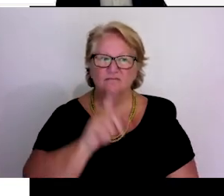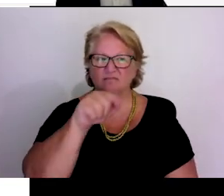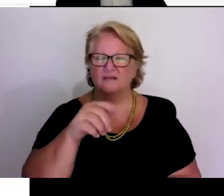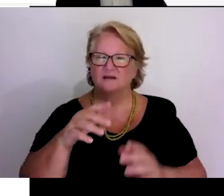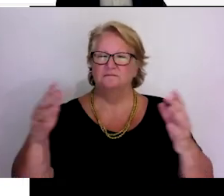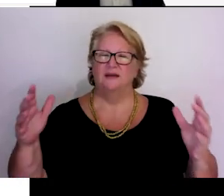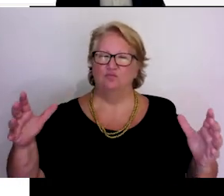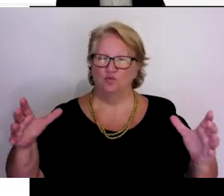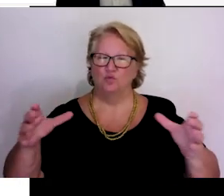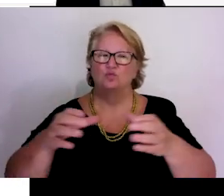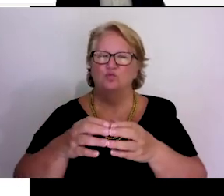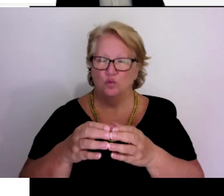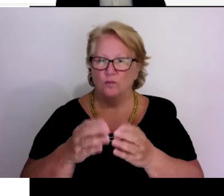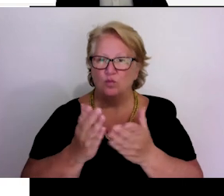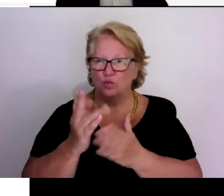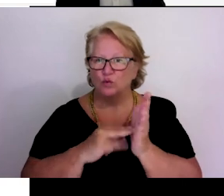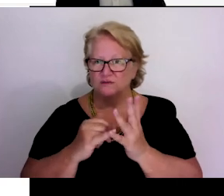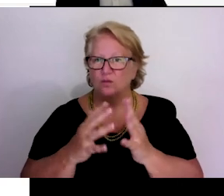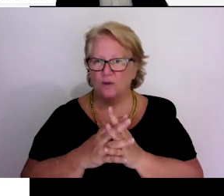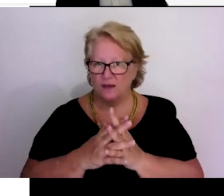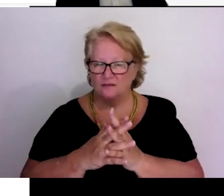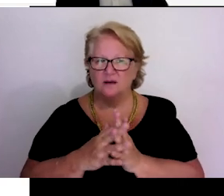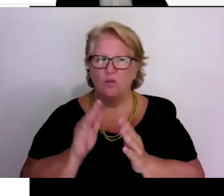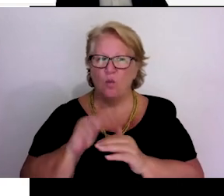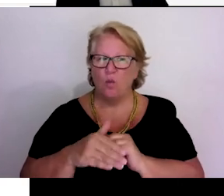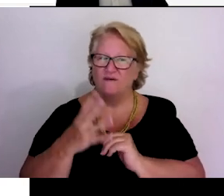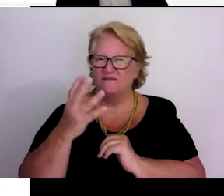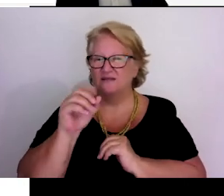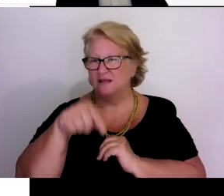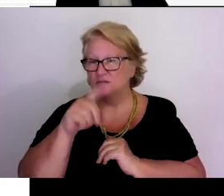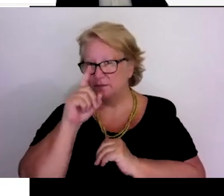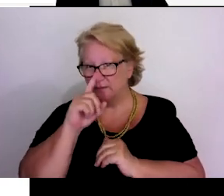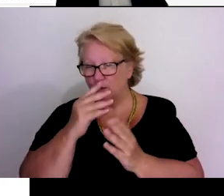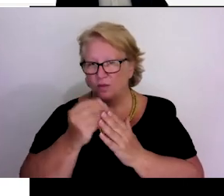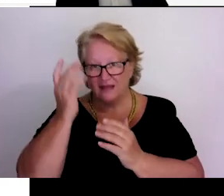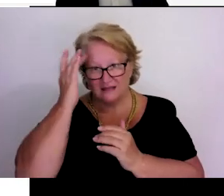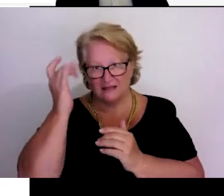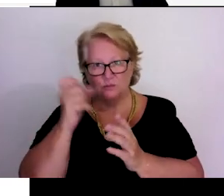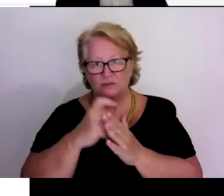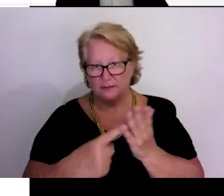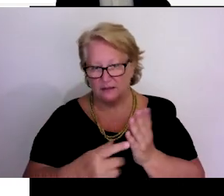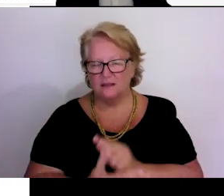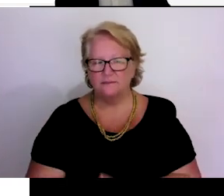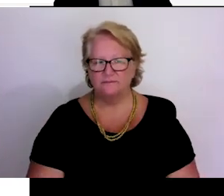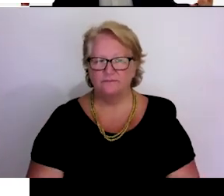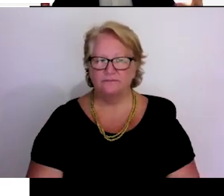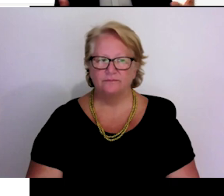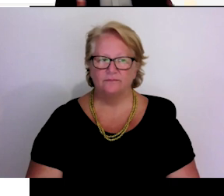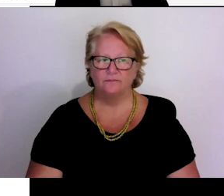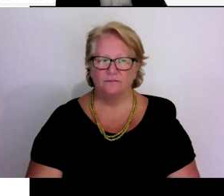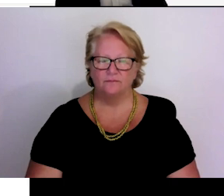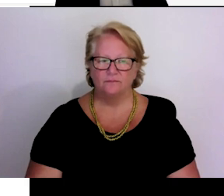people across our state in New South Wales, more than 50,000 people with intellectual disability. And when we brought